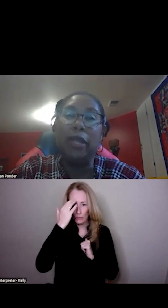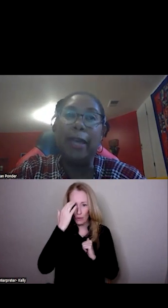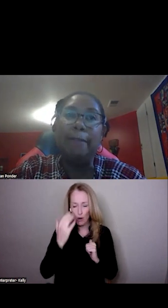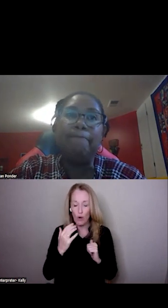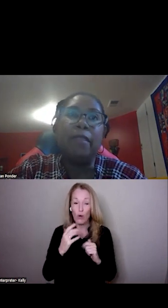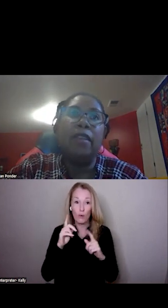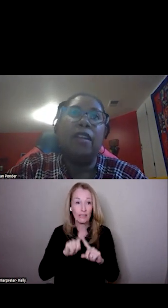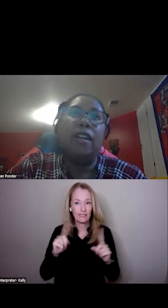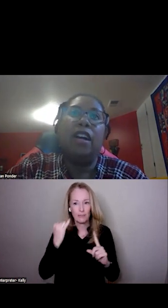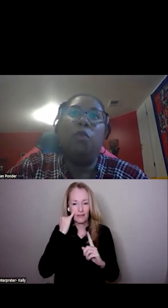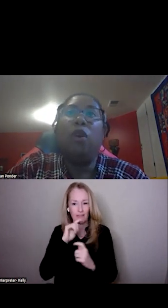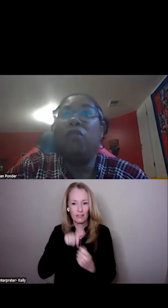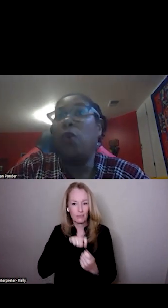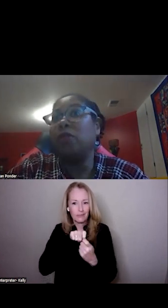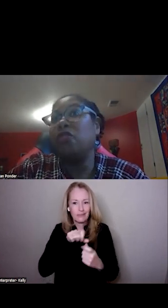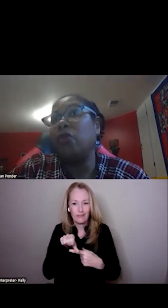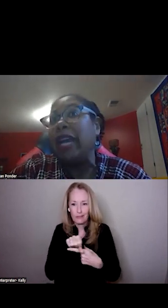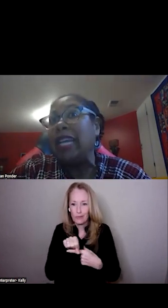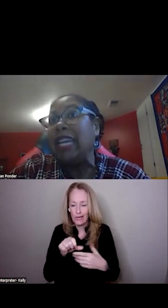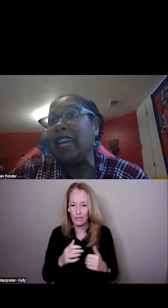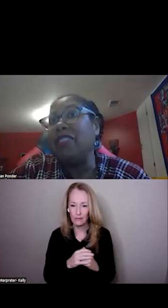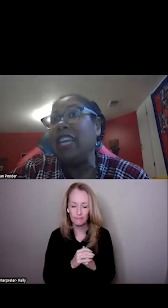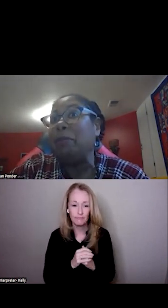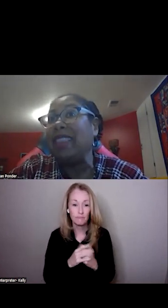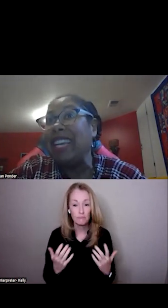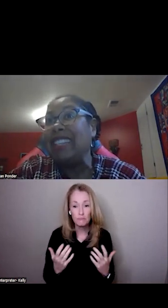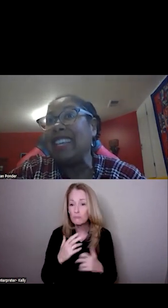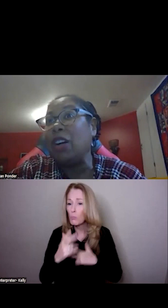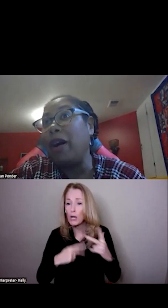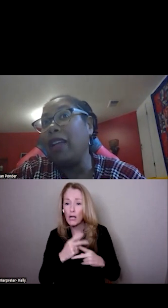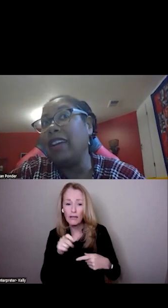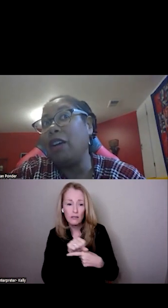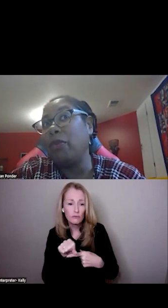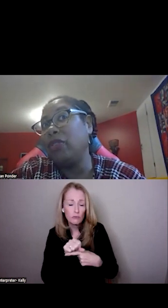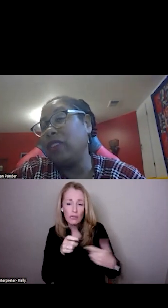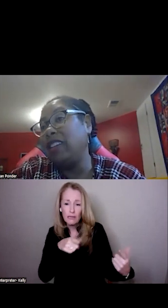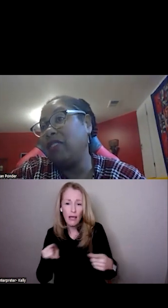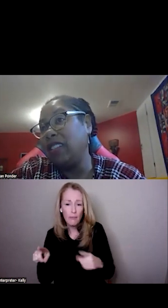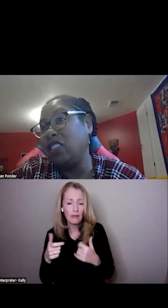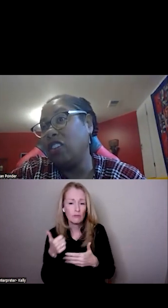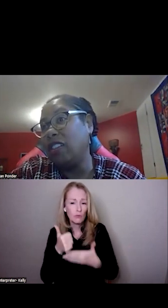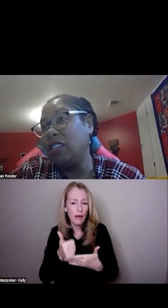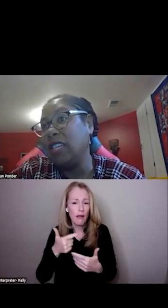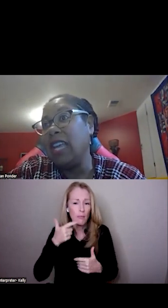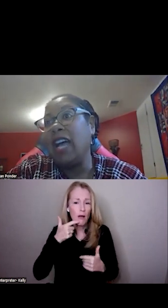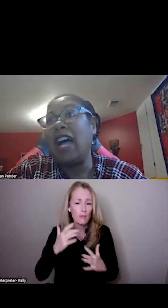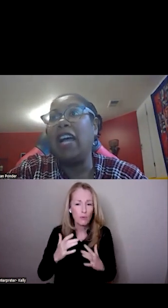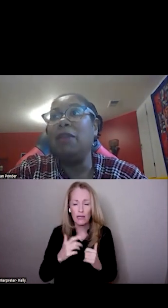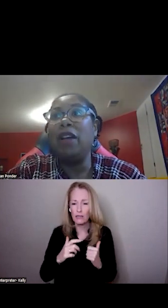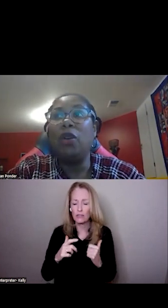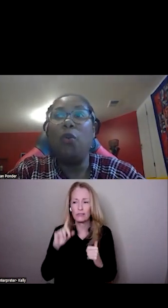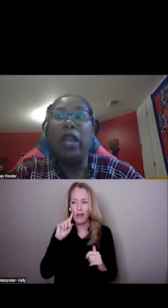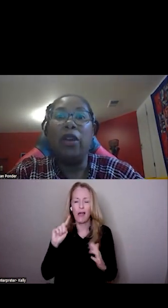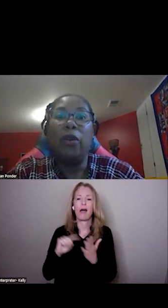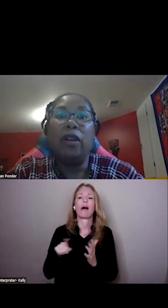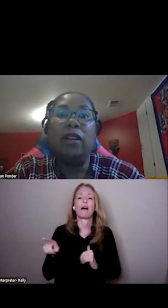to doing that. What forms of training have taken place to help hotline operators identify such callers? I am